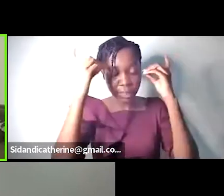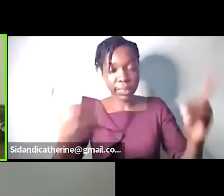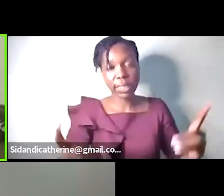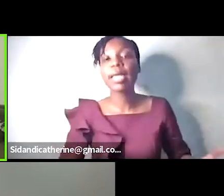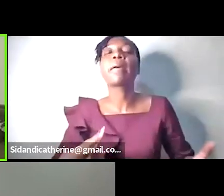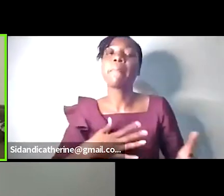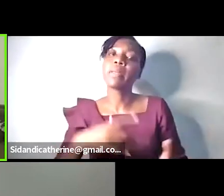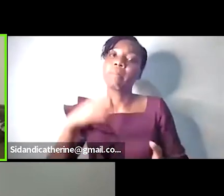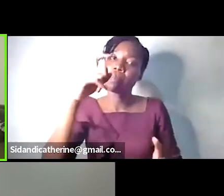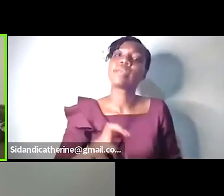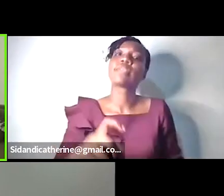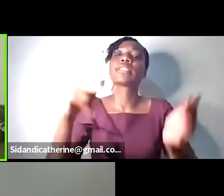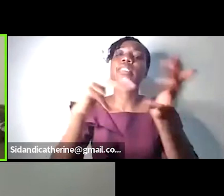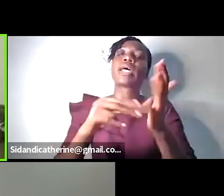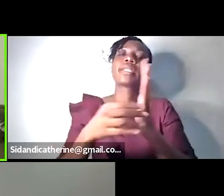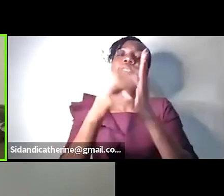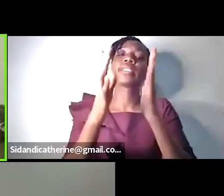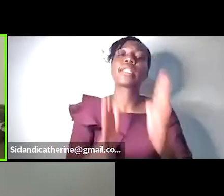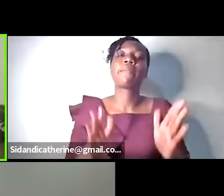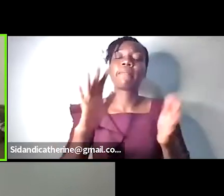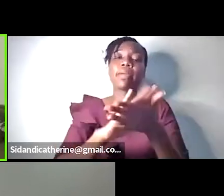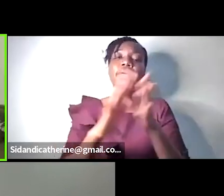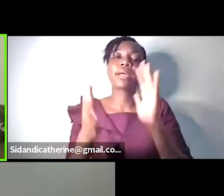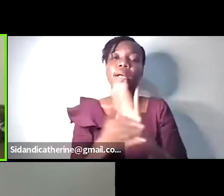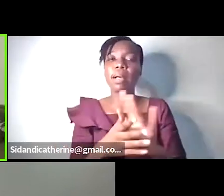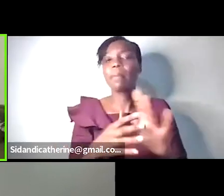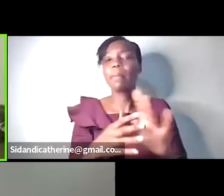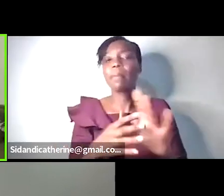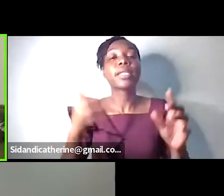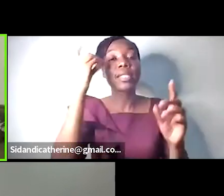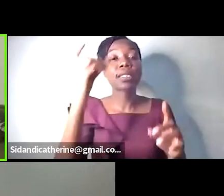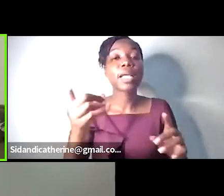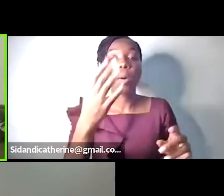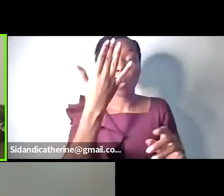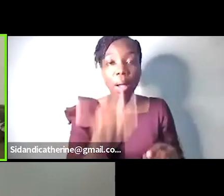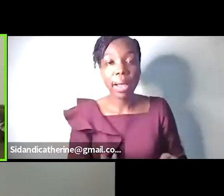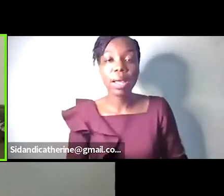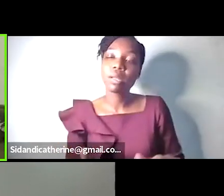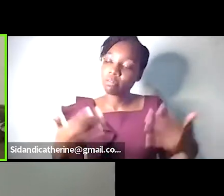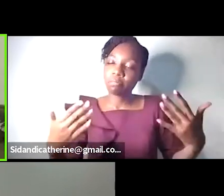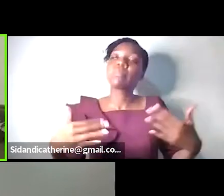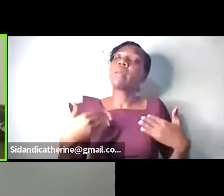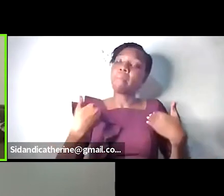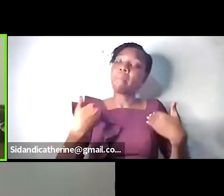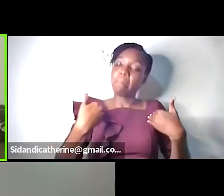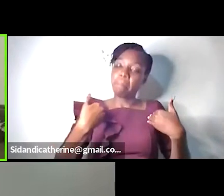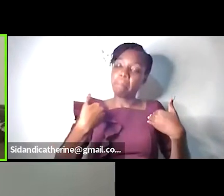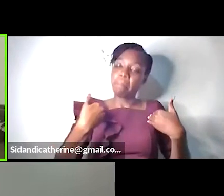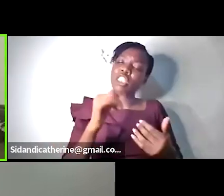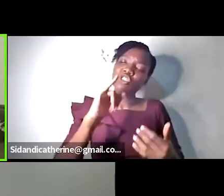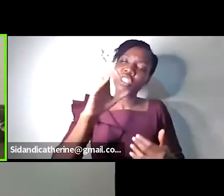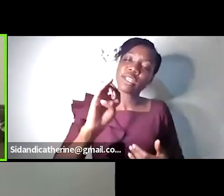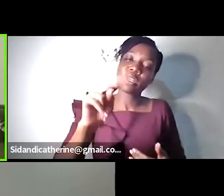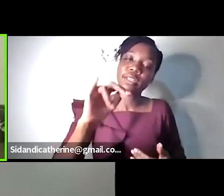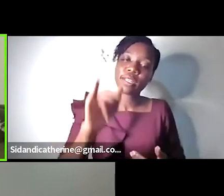that decision because of the people around me. They said, Jenny, apply for this. All right,